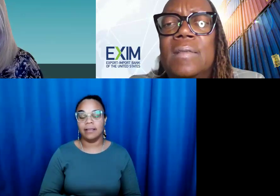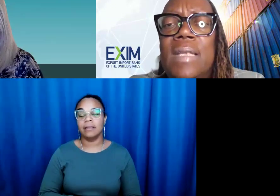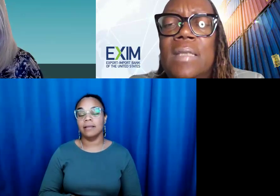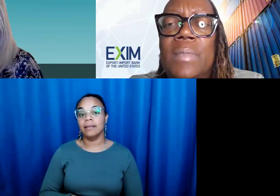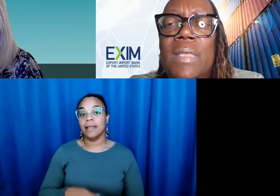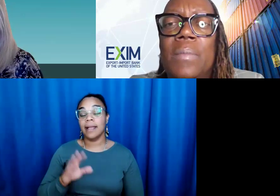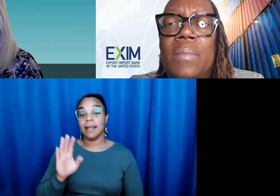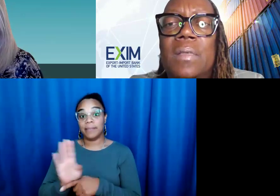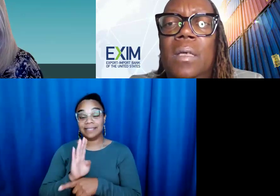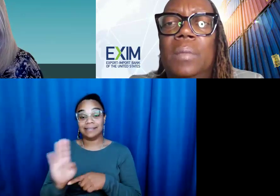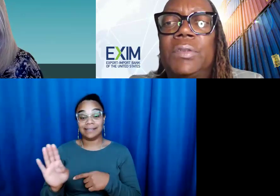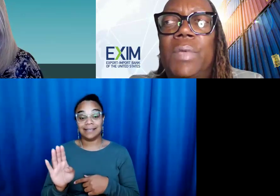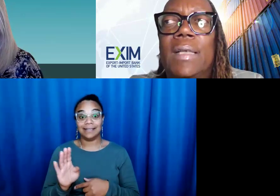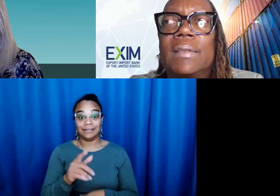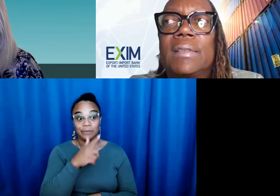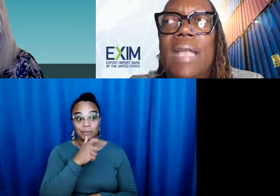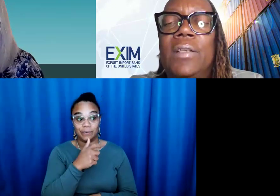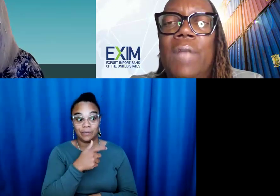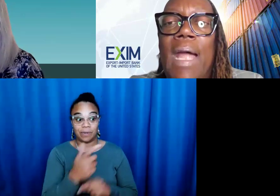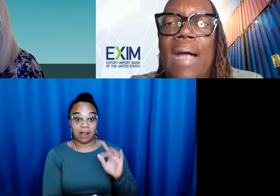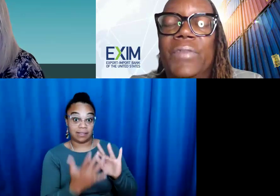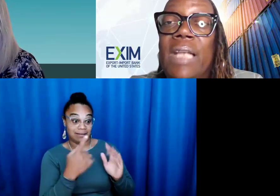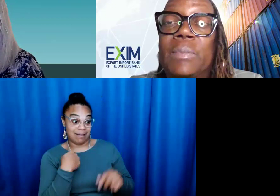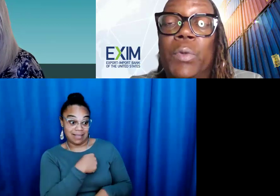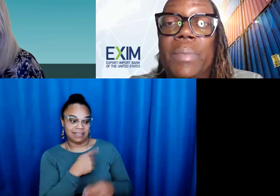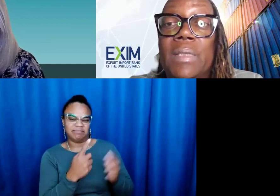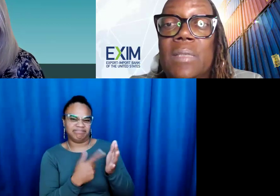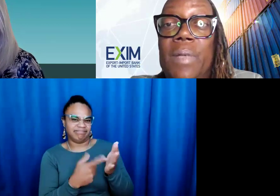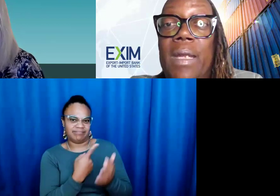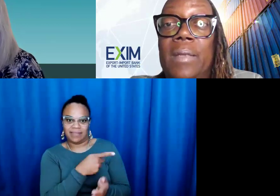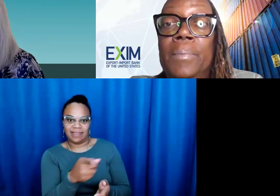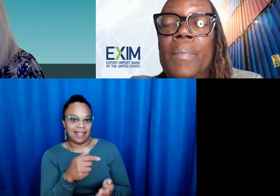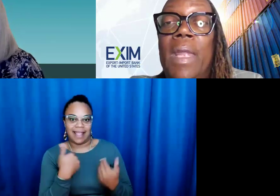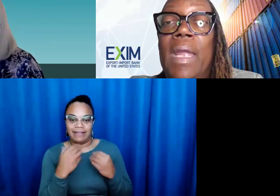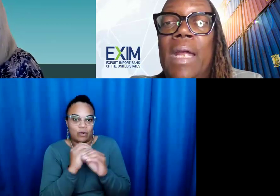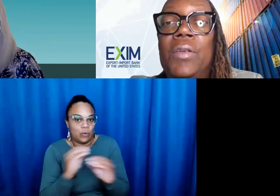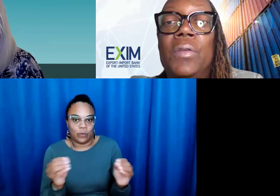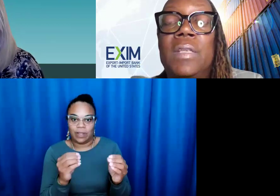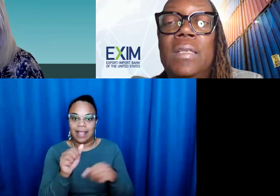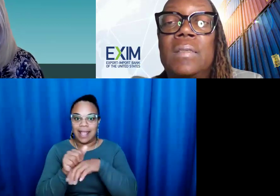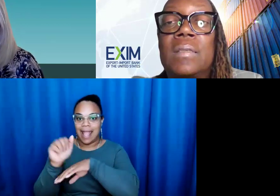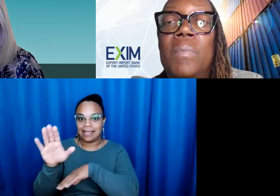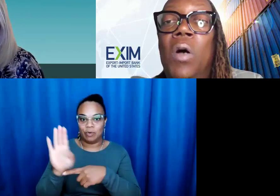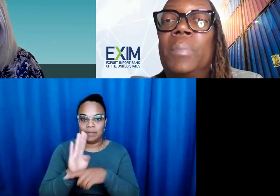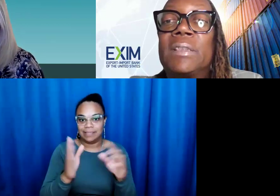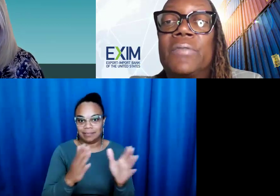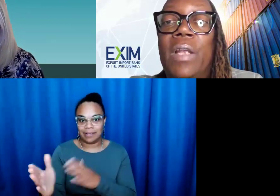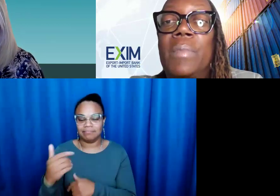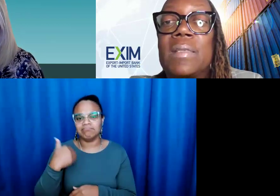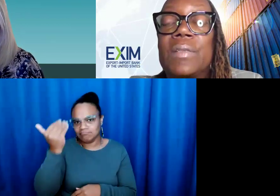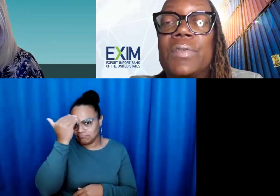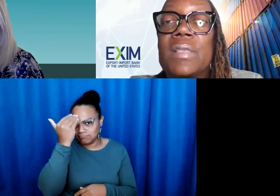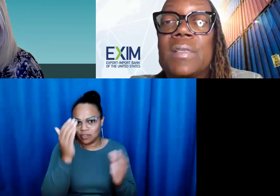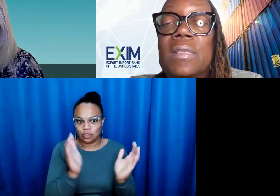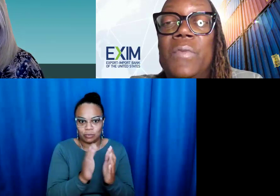Businesses that sometimes come to us, they don't have an export business plan. And I know these small business